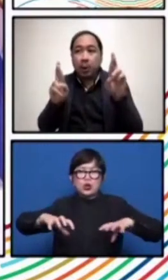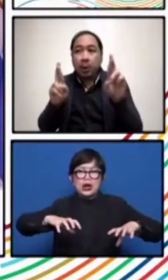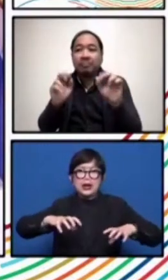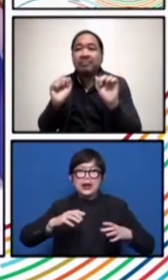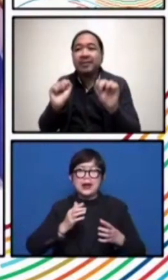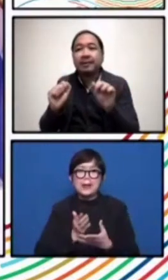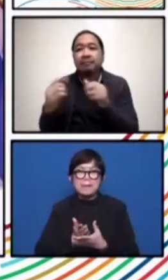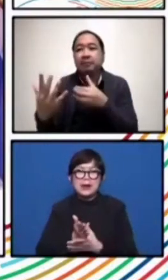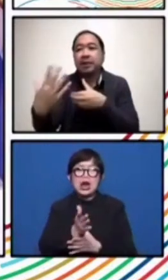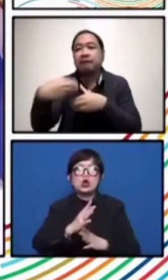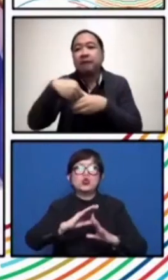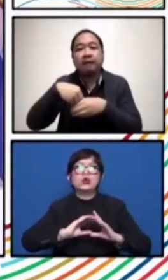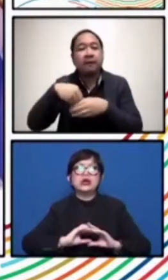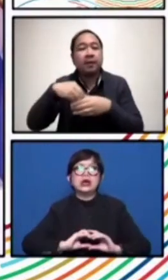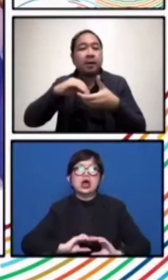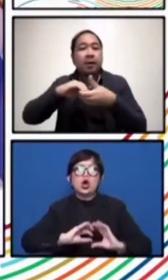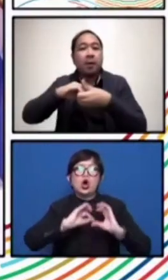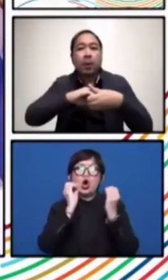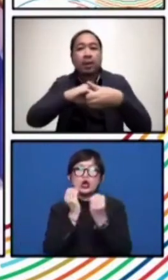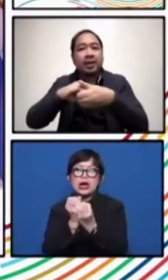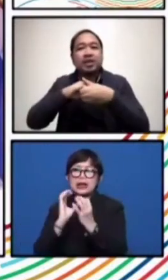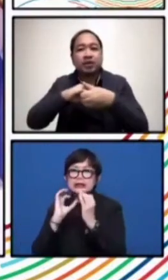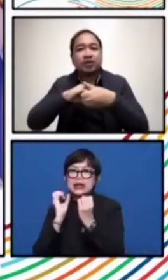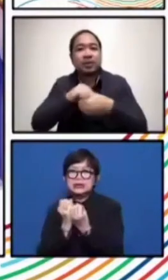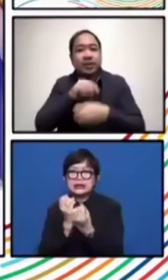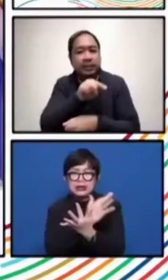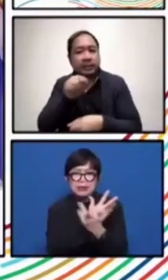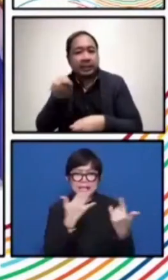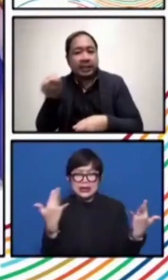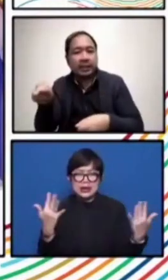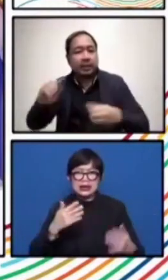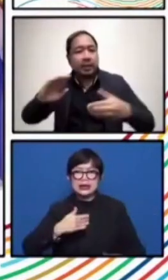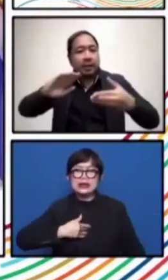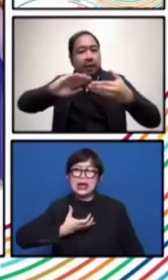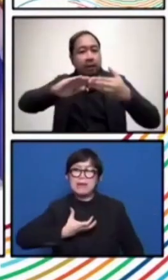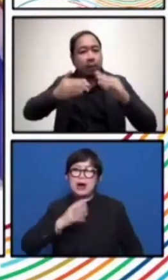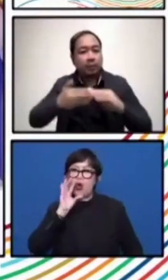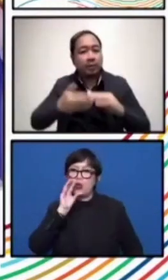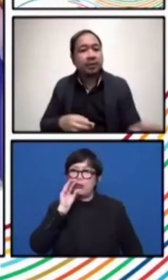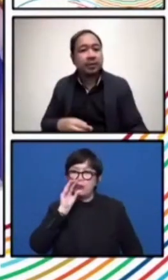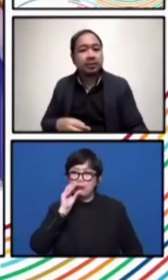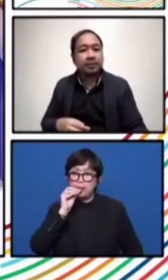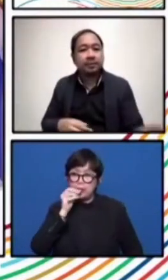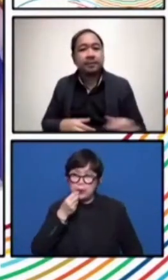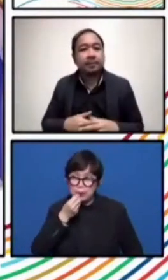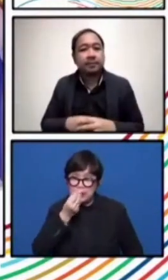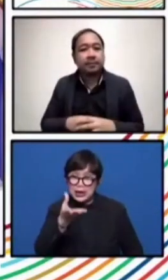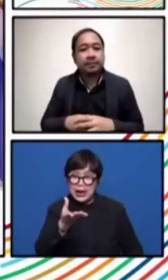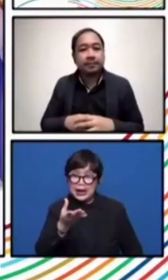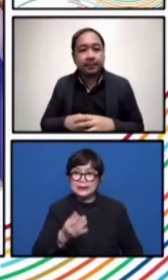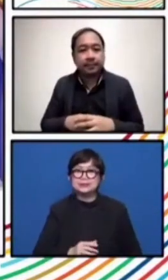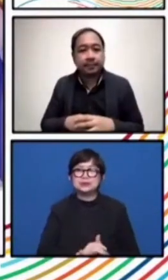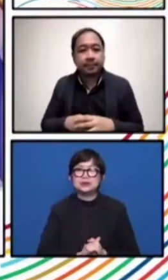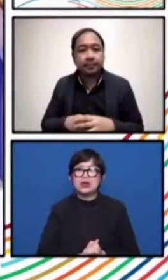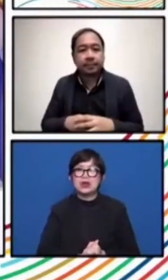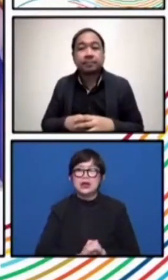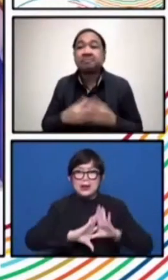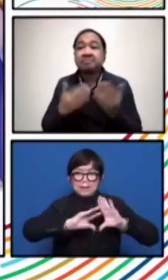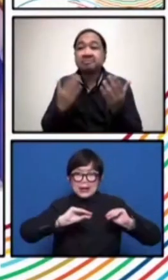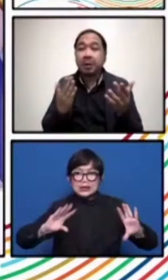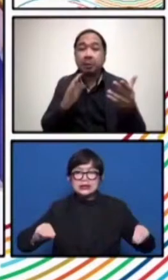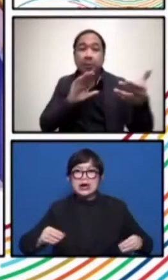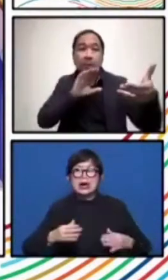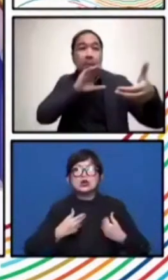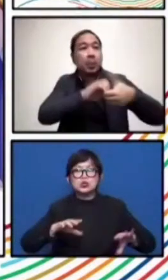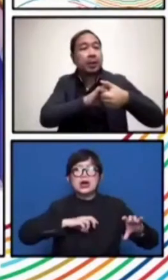communities I would also like to mention the work we are doing with the ministry of higher education